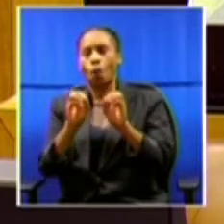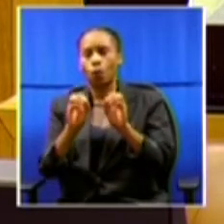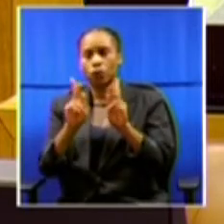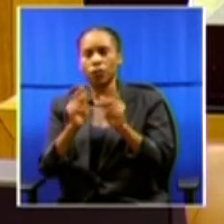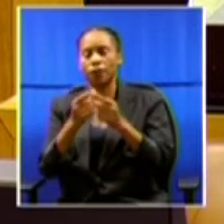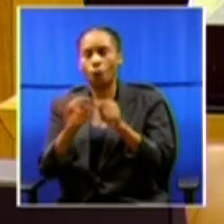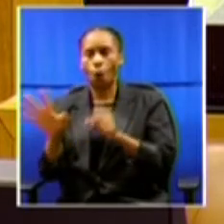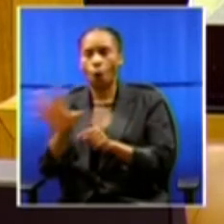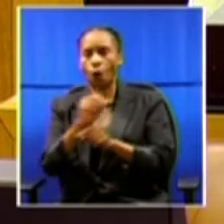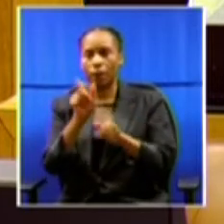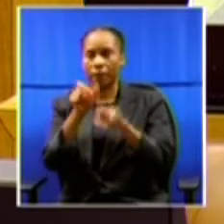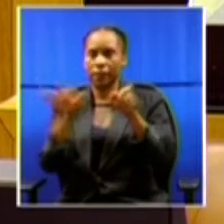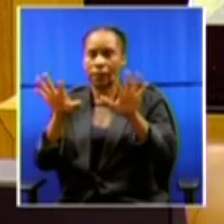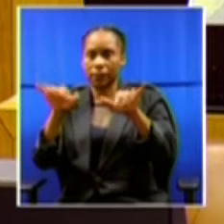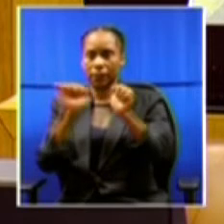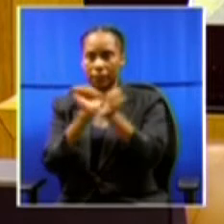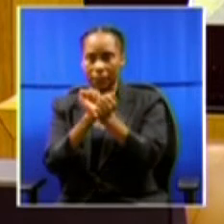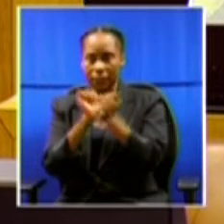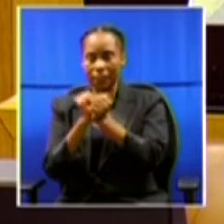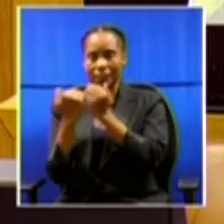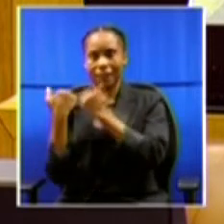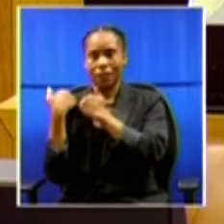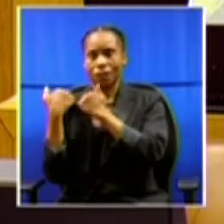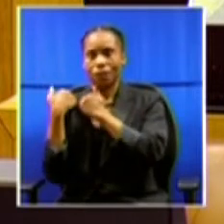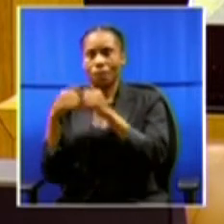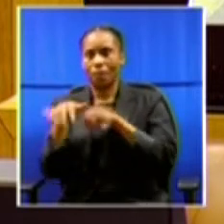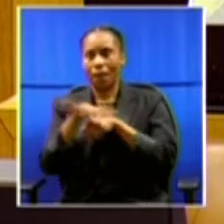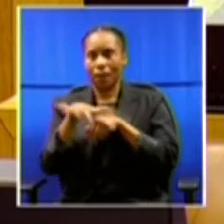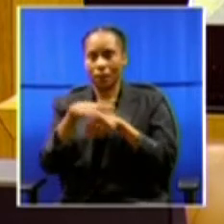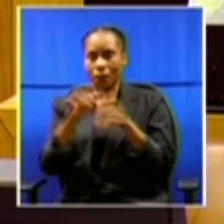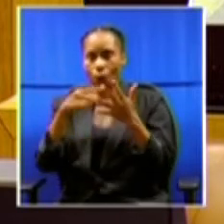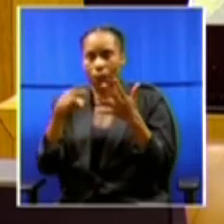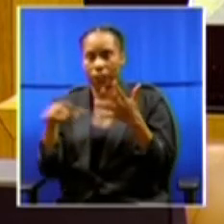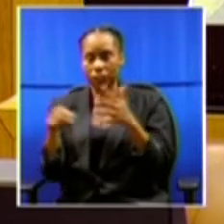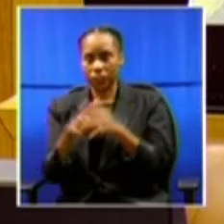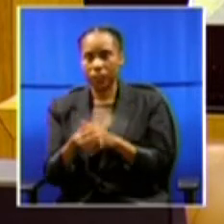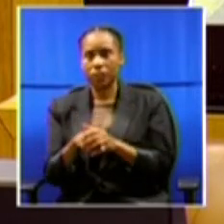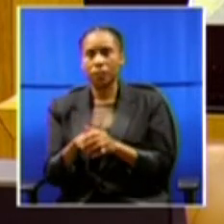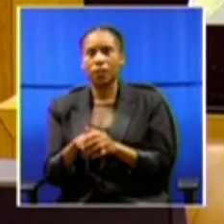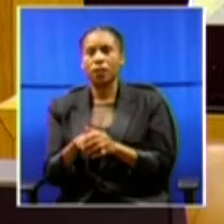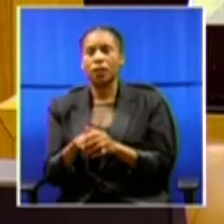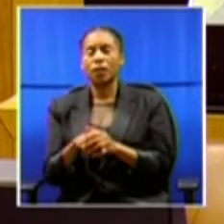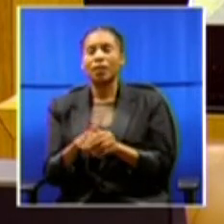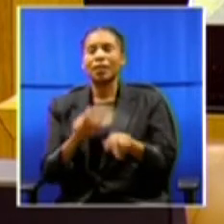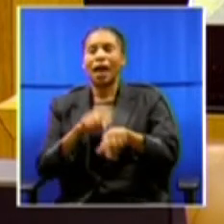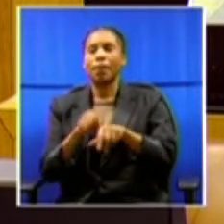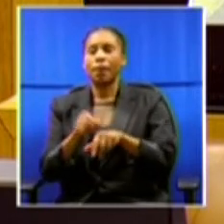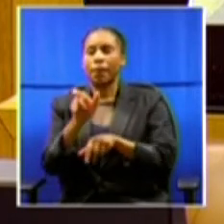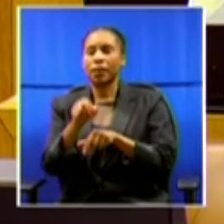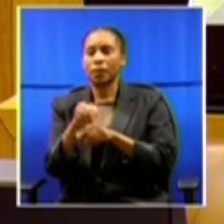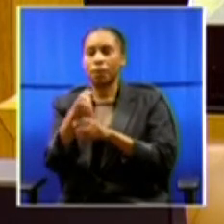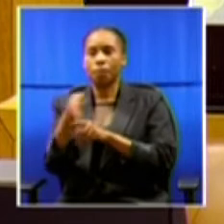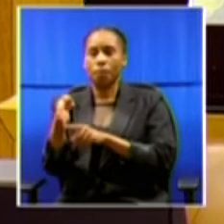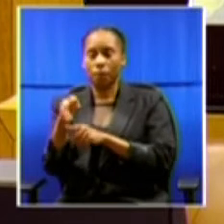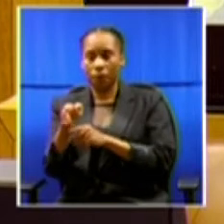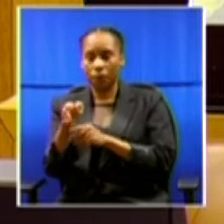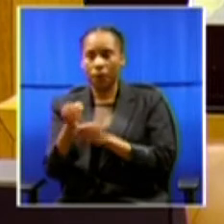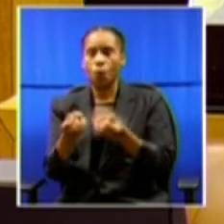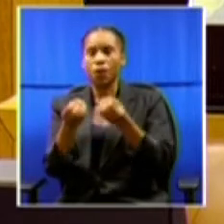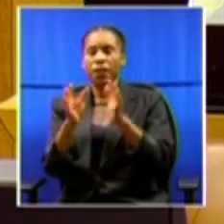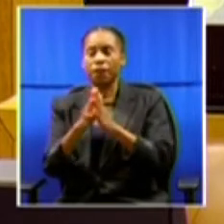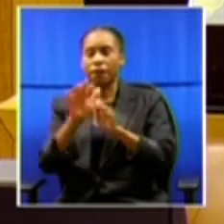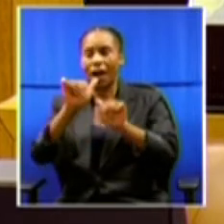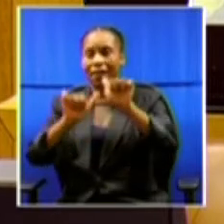safe and secure correctional facility. On admission, inmates are profiled, assessments